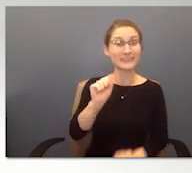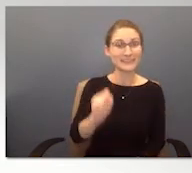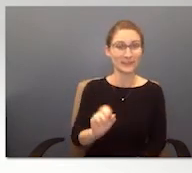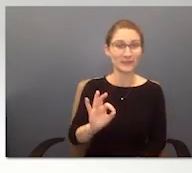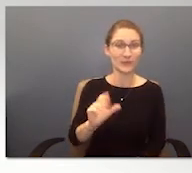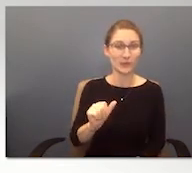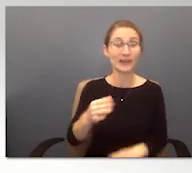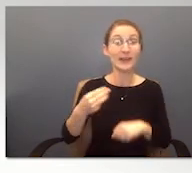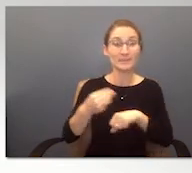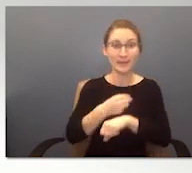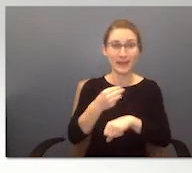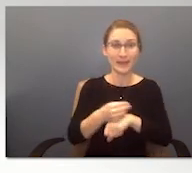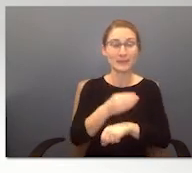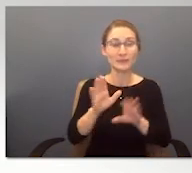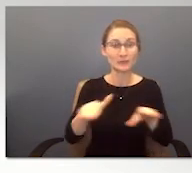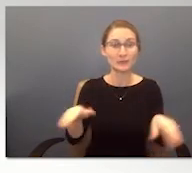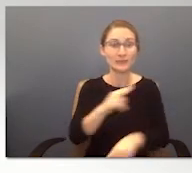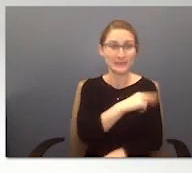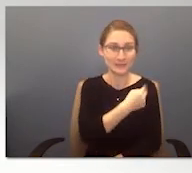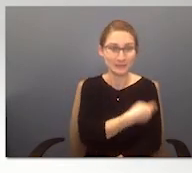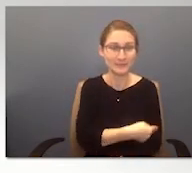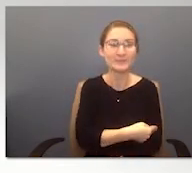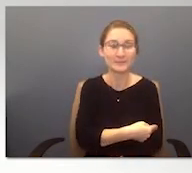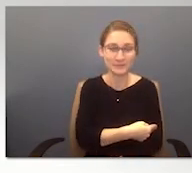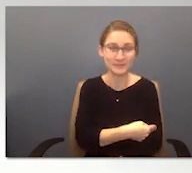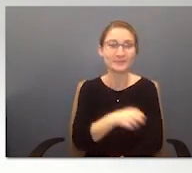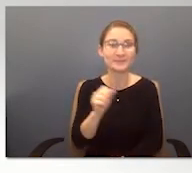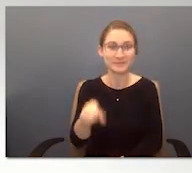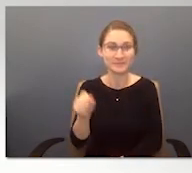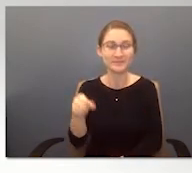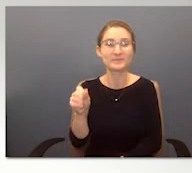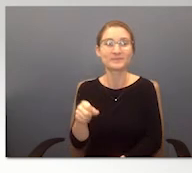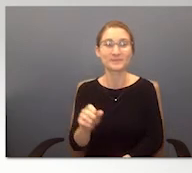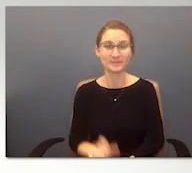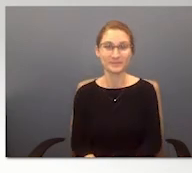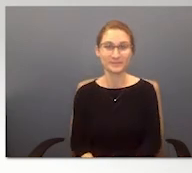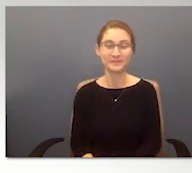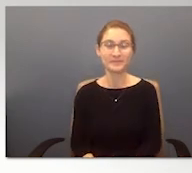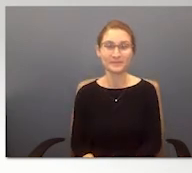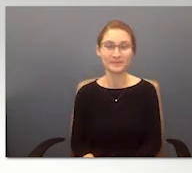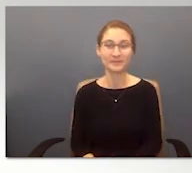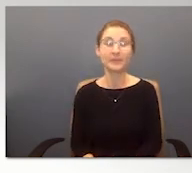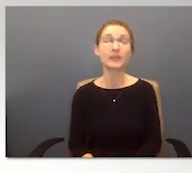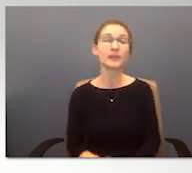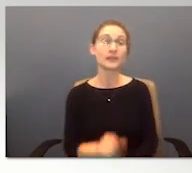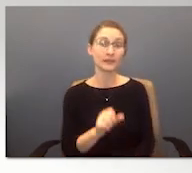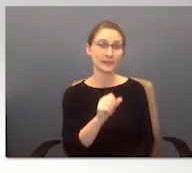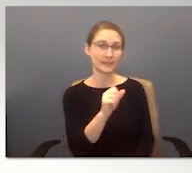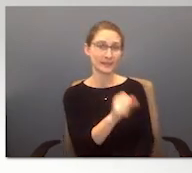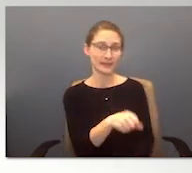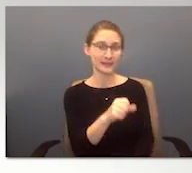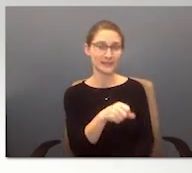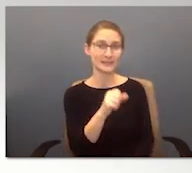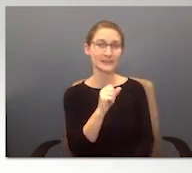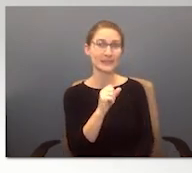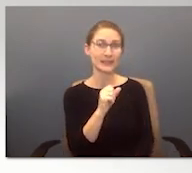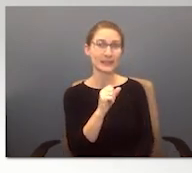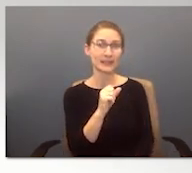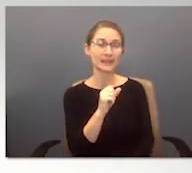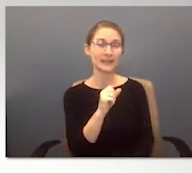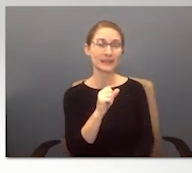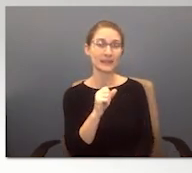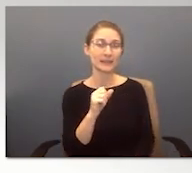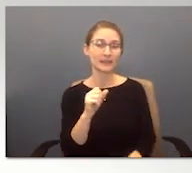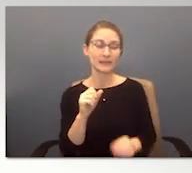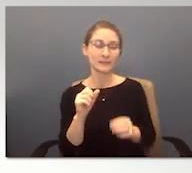Florida and Yes. Miami Children's Hospital. Yes. Yeah. Yes, down in Miami. Yeah. So we have that, and there's